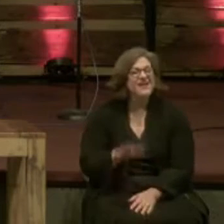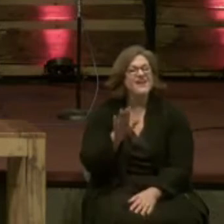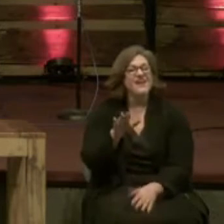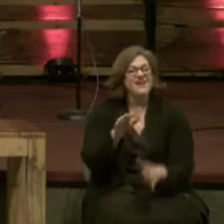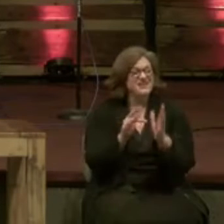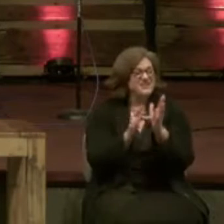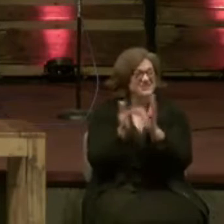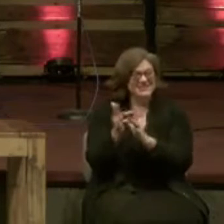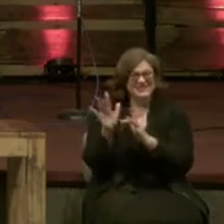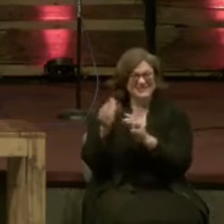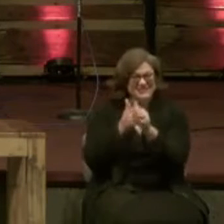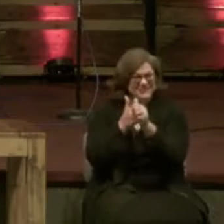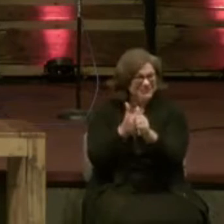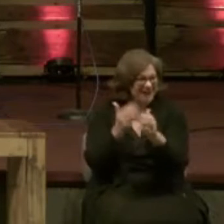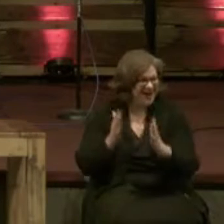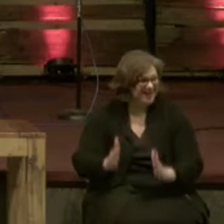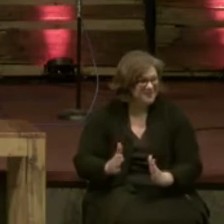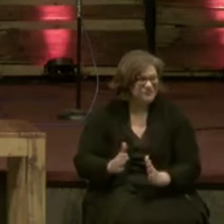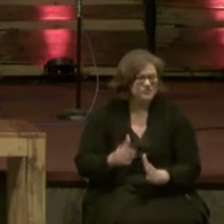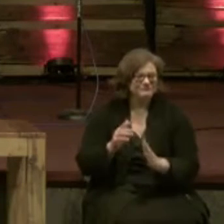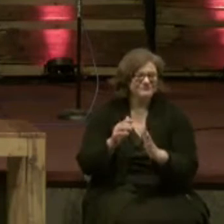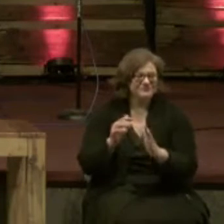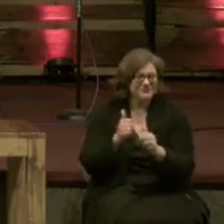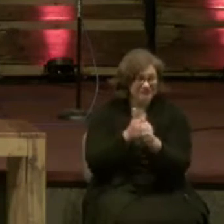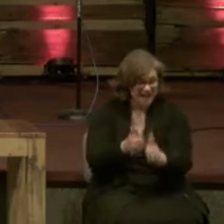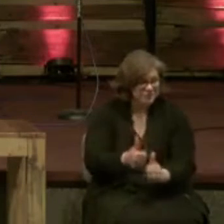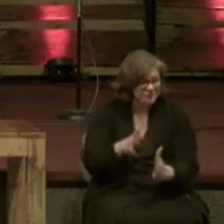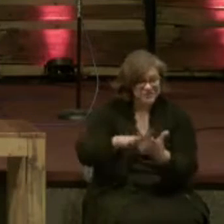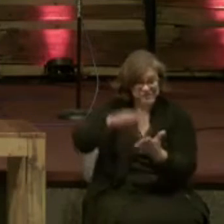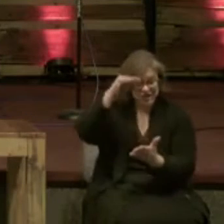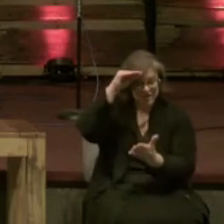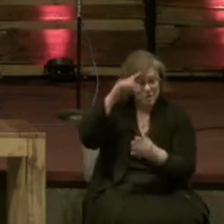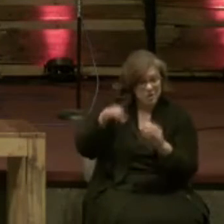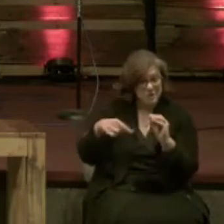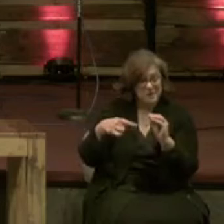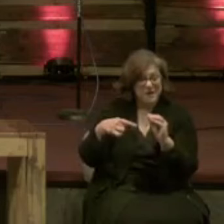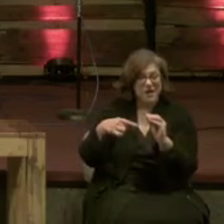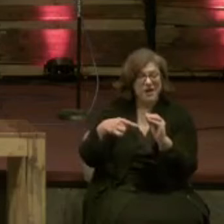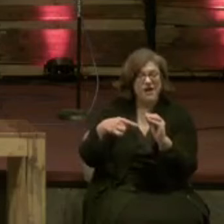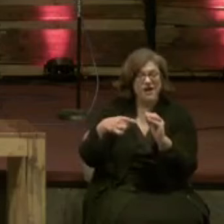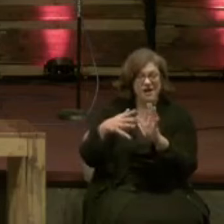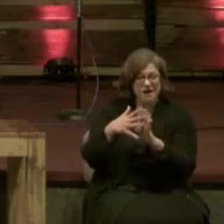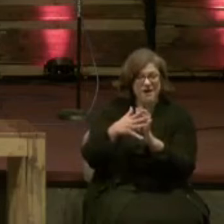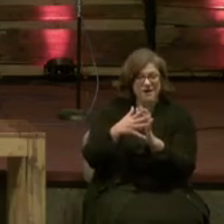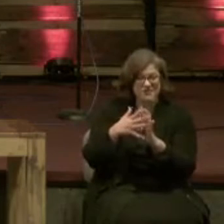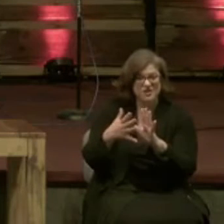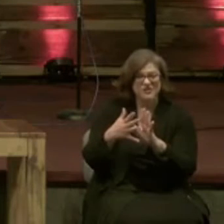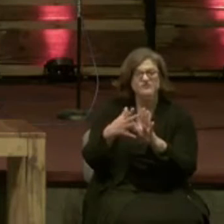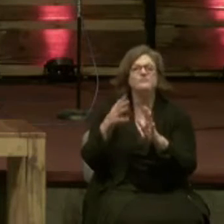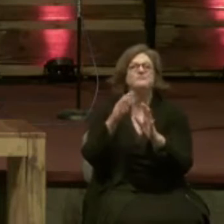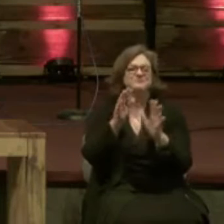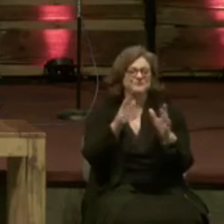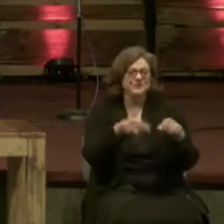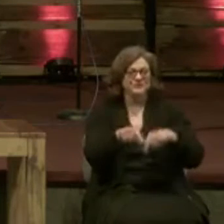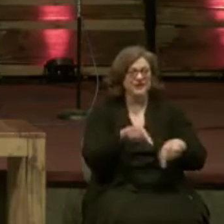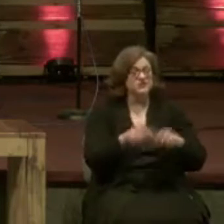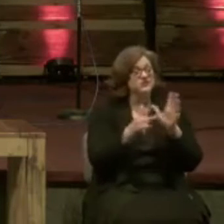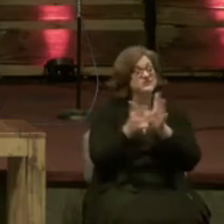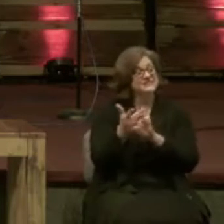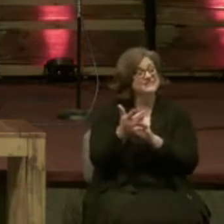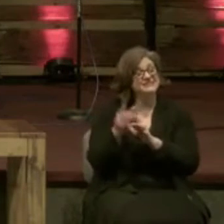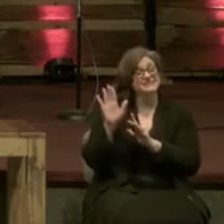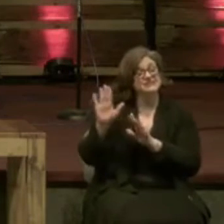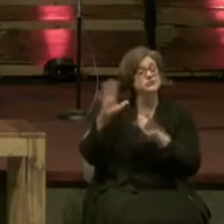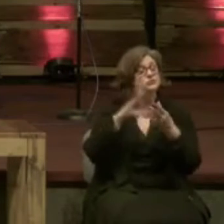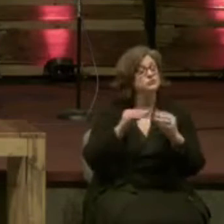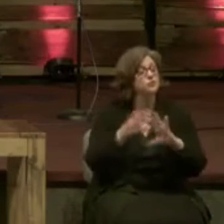and Jesus talked about all of these things that they had seen with their own eyes. But they didn't really get what he was trying